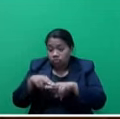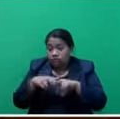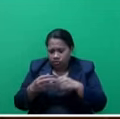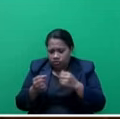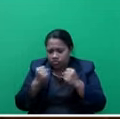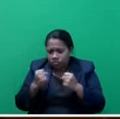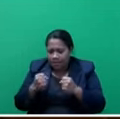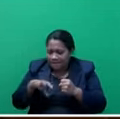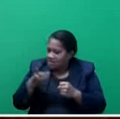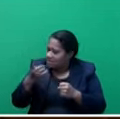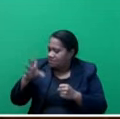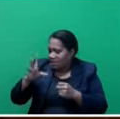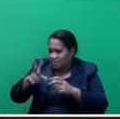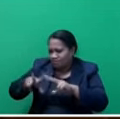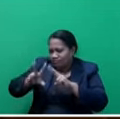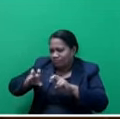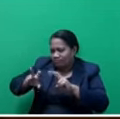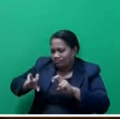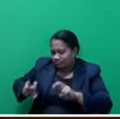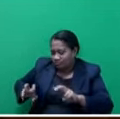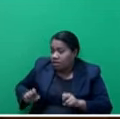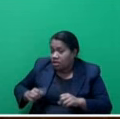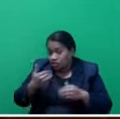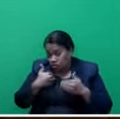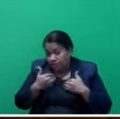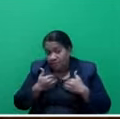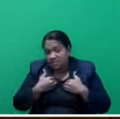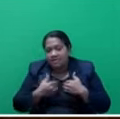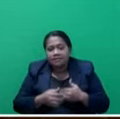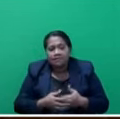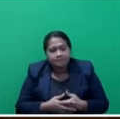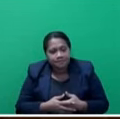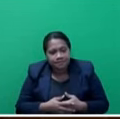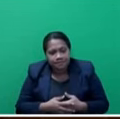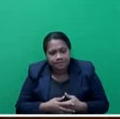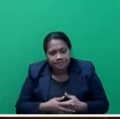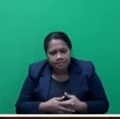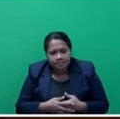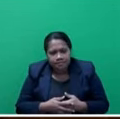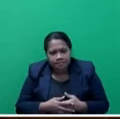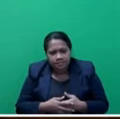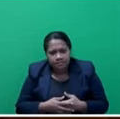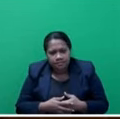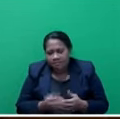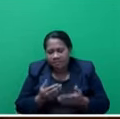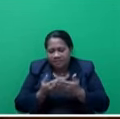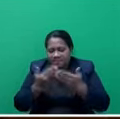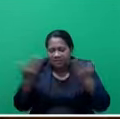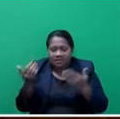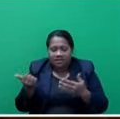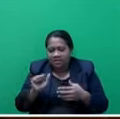independent investigation. The university, Mr. Speaker, is bigger than any one